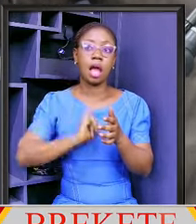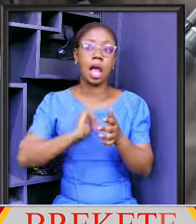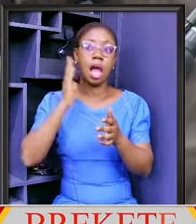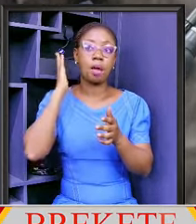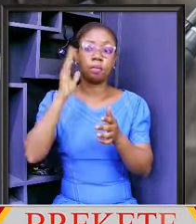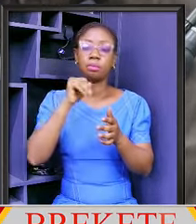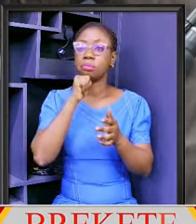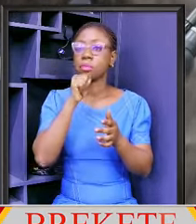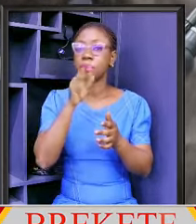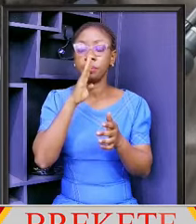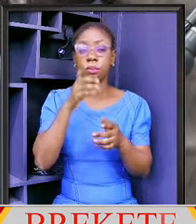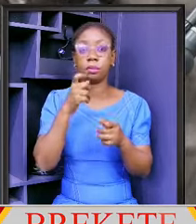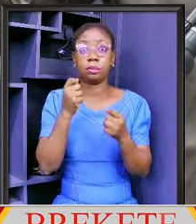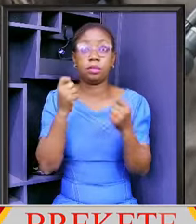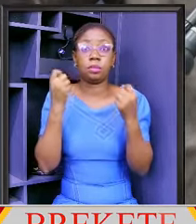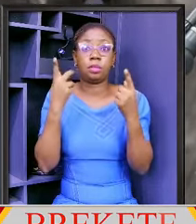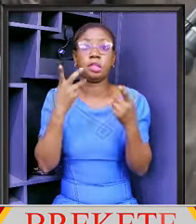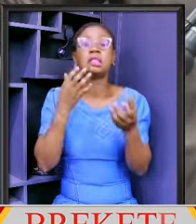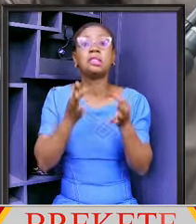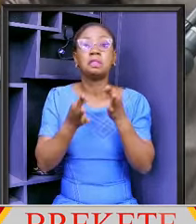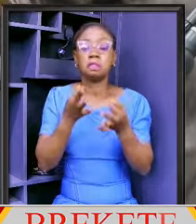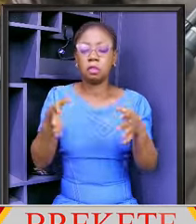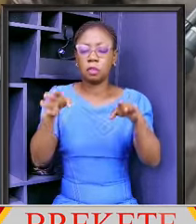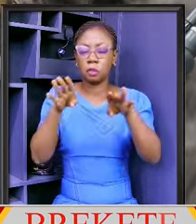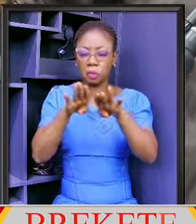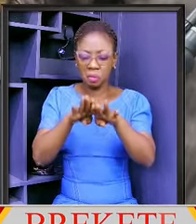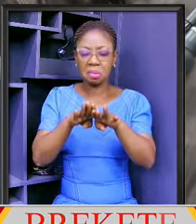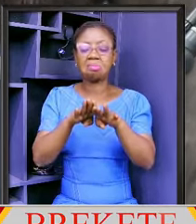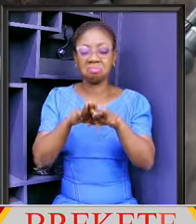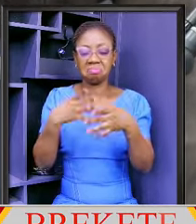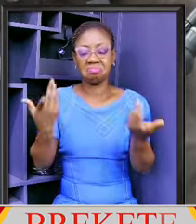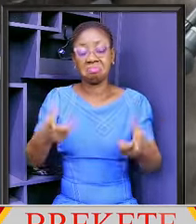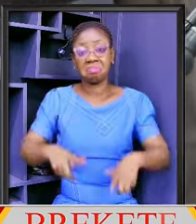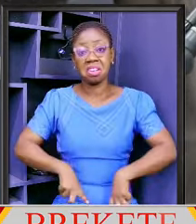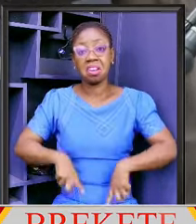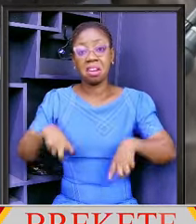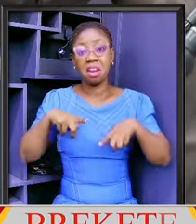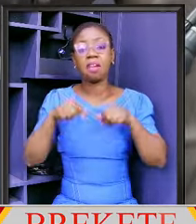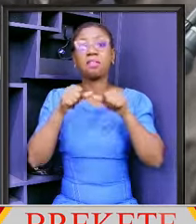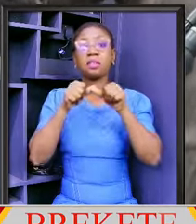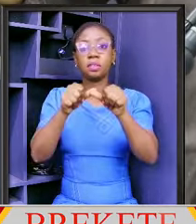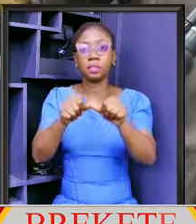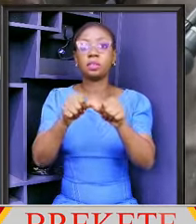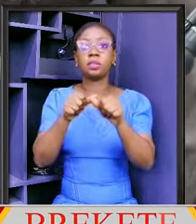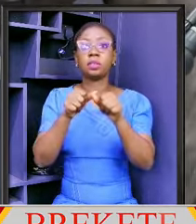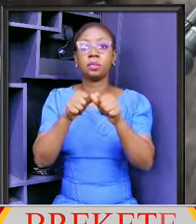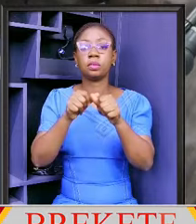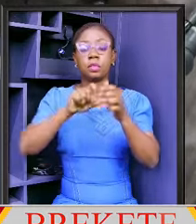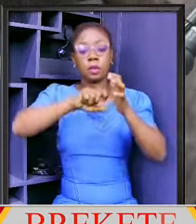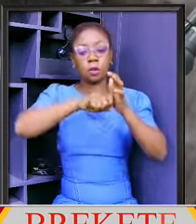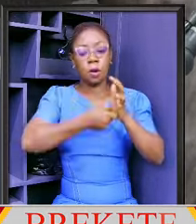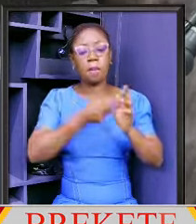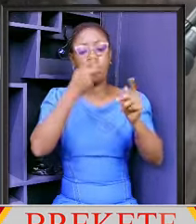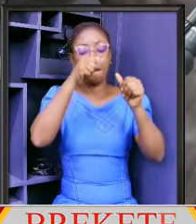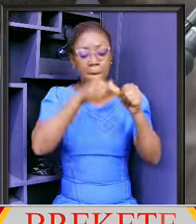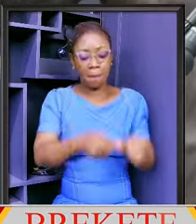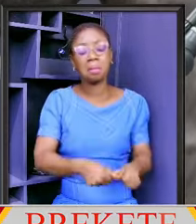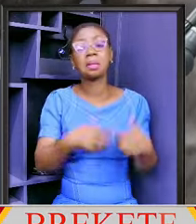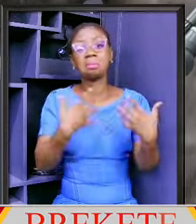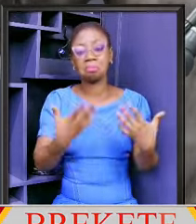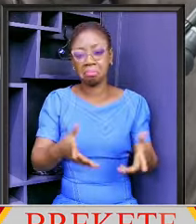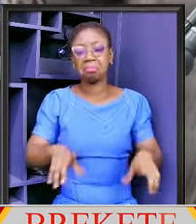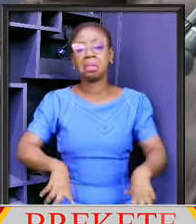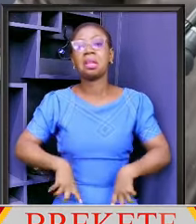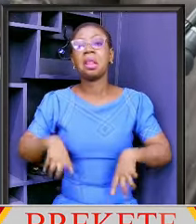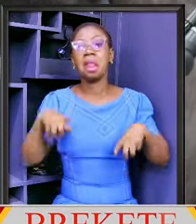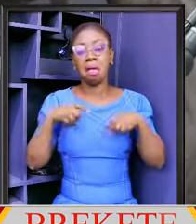steps ahead. They close down the station, life goes on. They lock me up permanently, life goes on. People will go spread